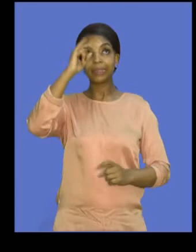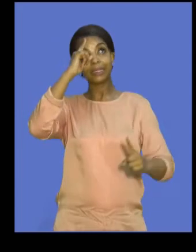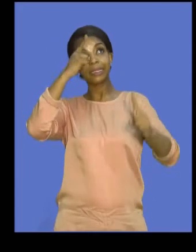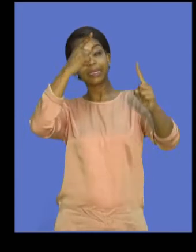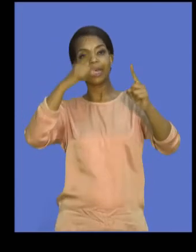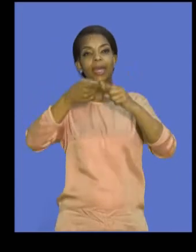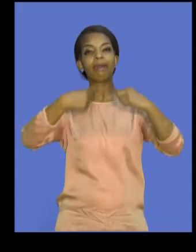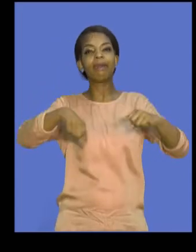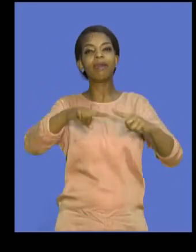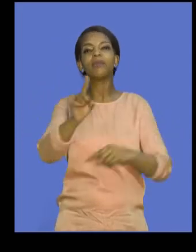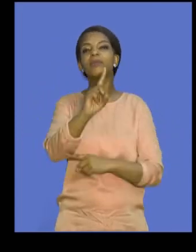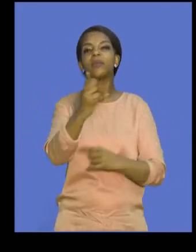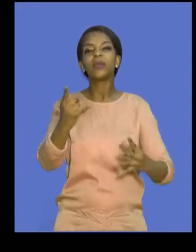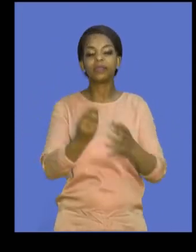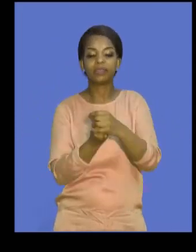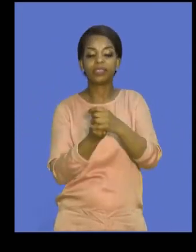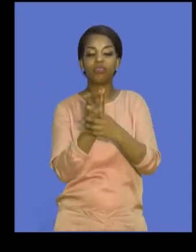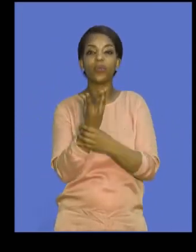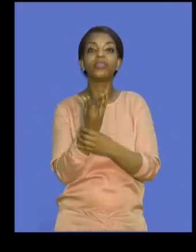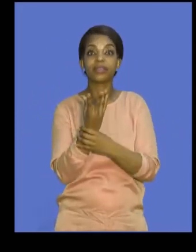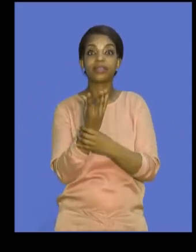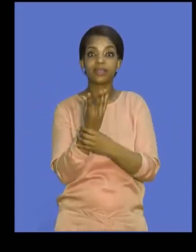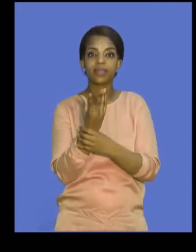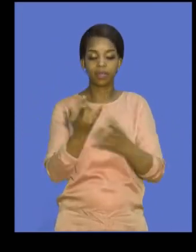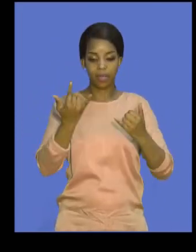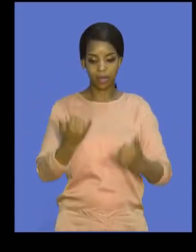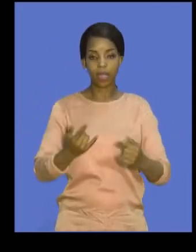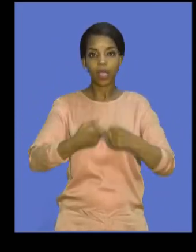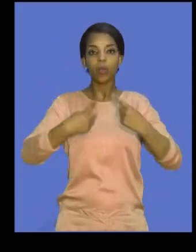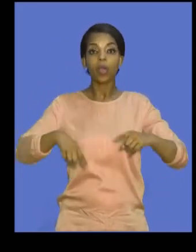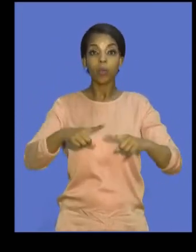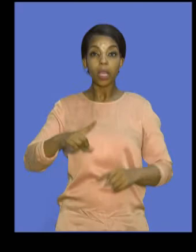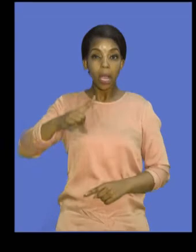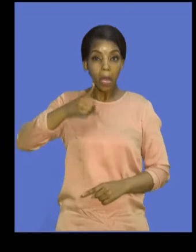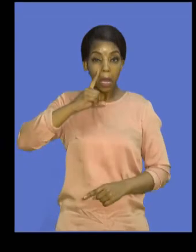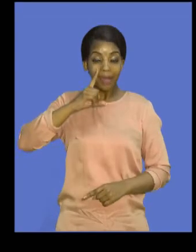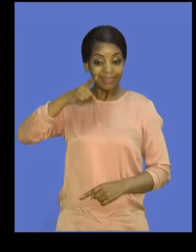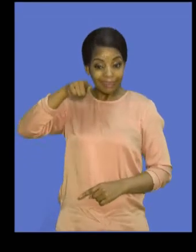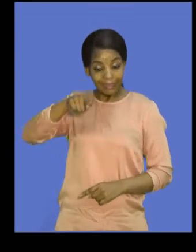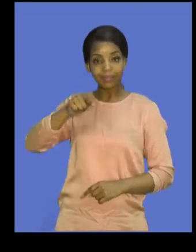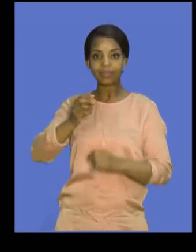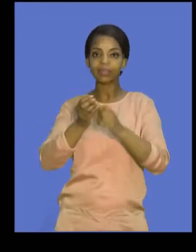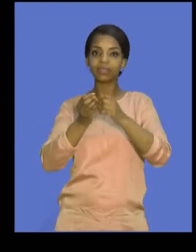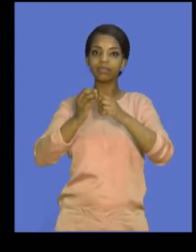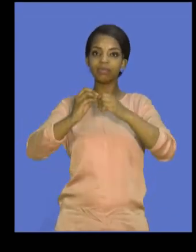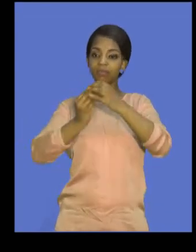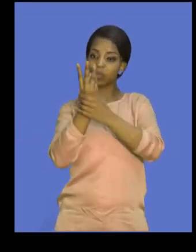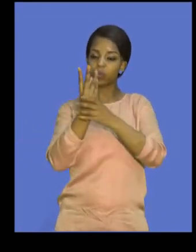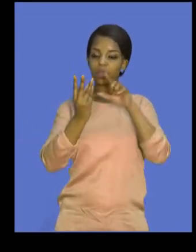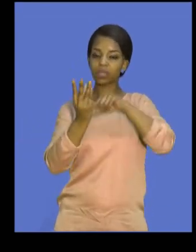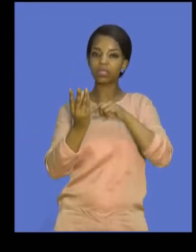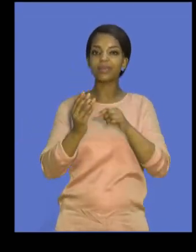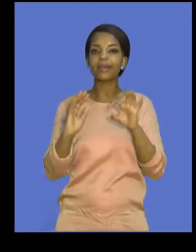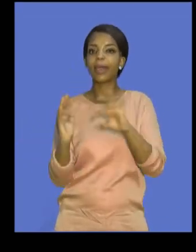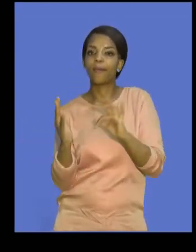under growth, we're going to look at what patterns that the growth follows. And we're also going to look at